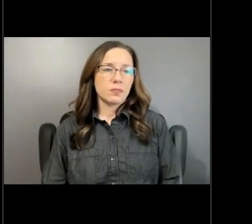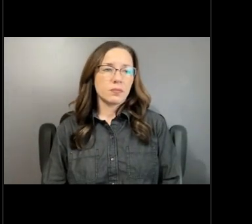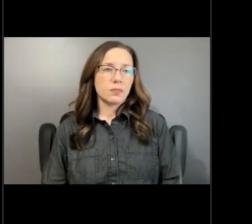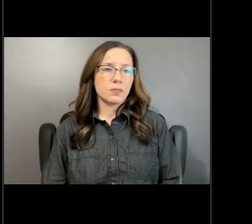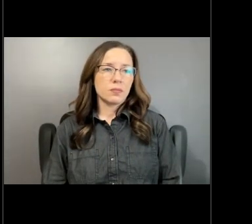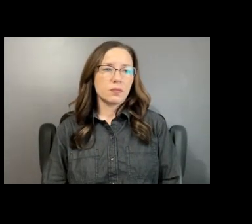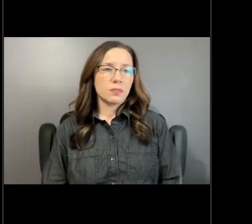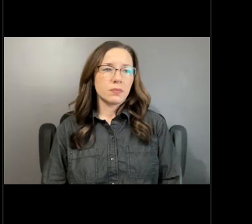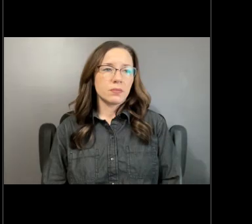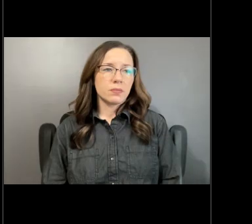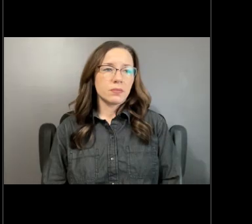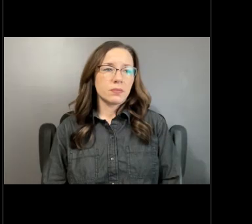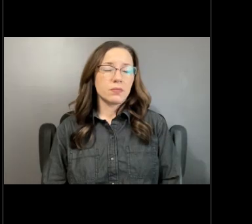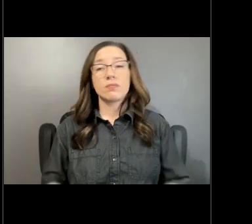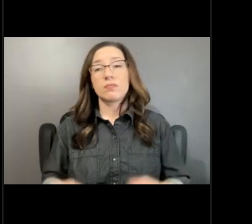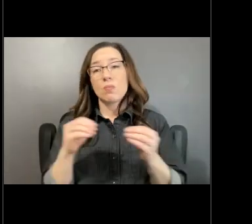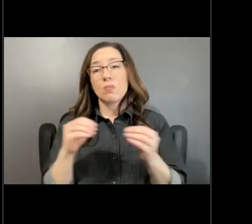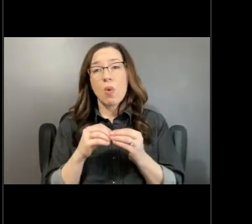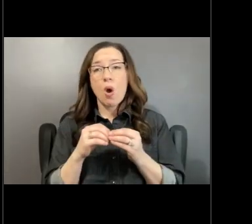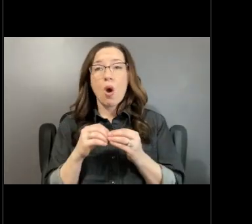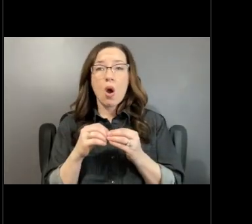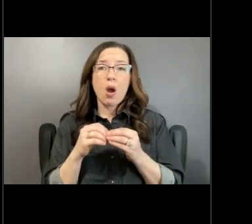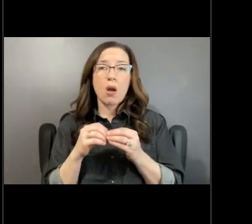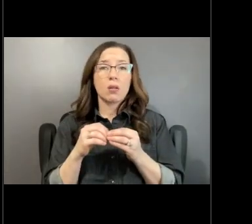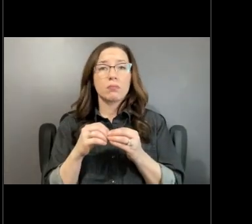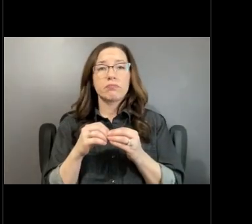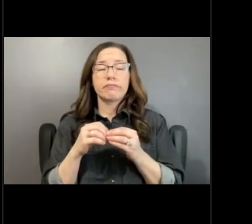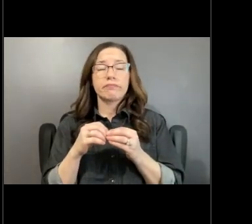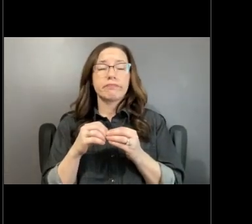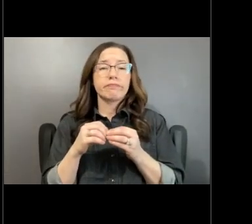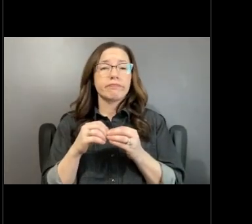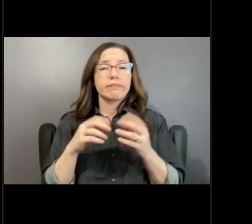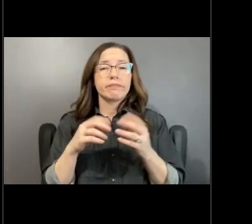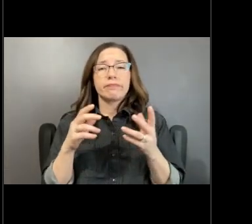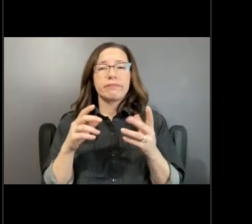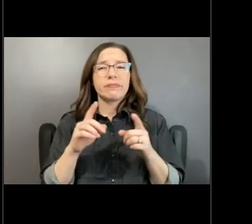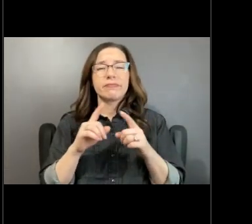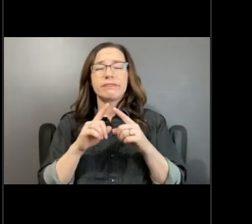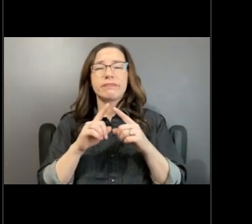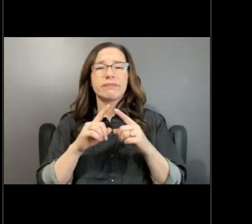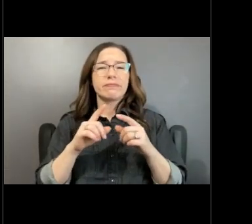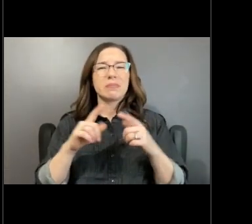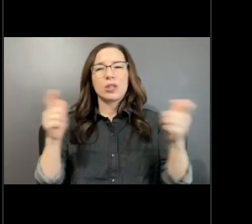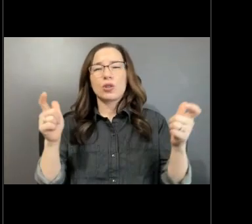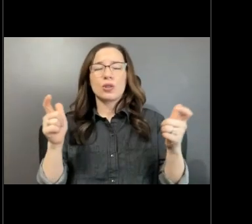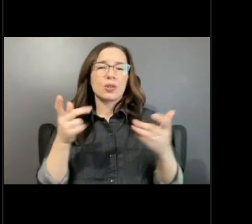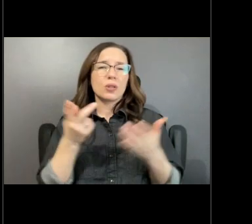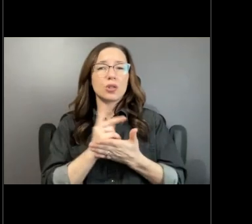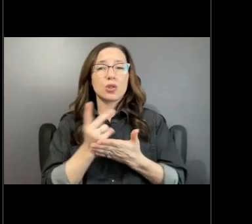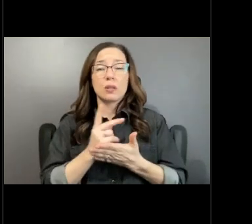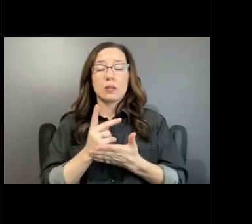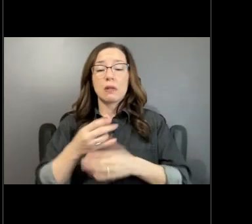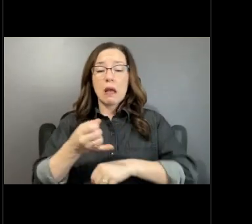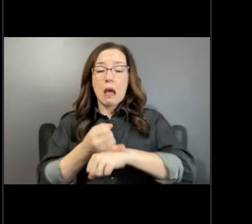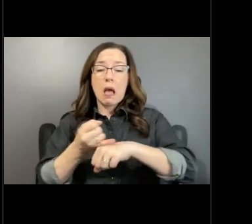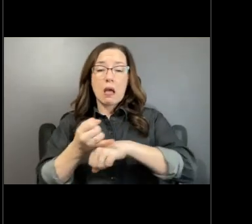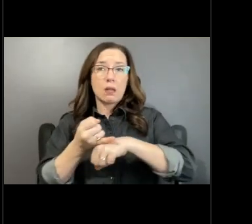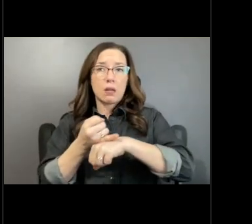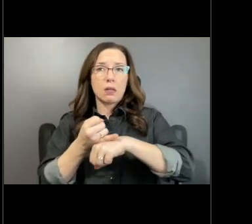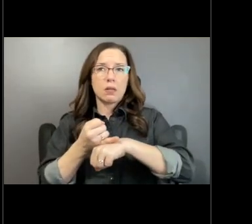In more elaborate kitchens, where an island is planned, a 40-inch clearance must